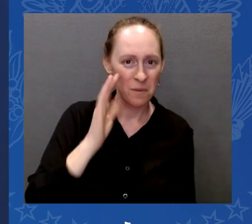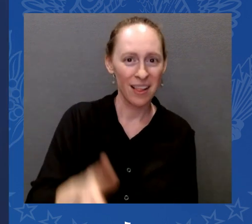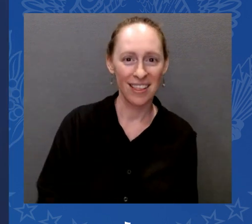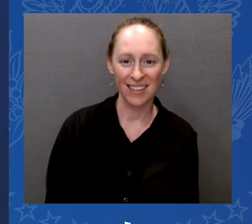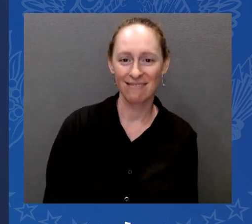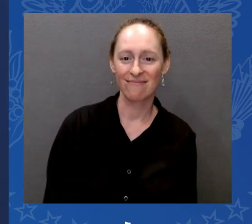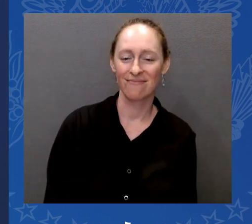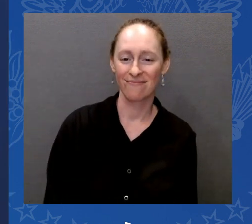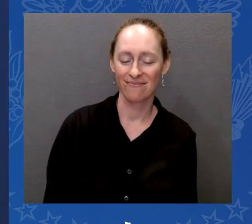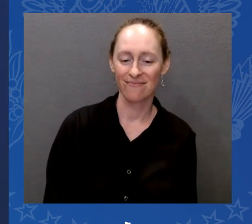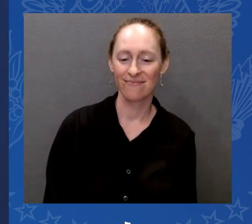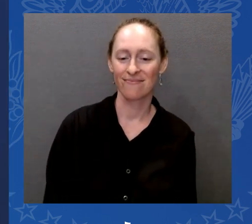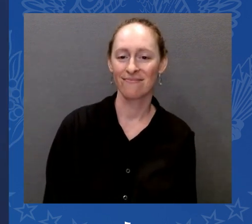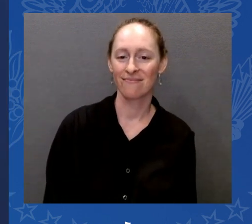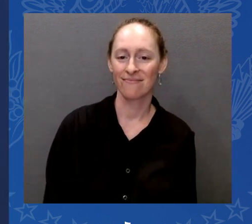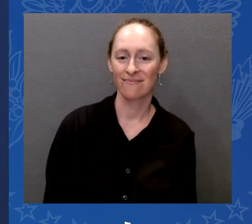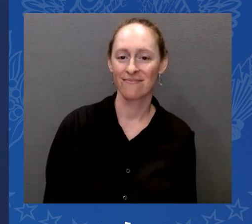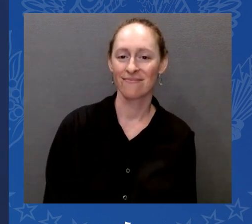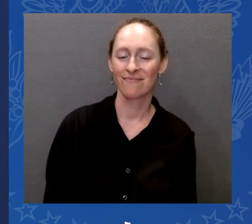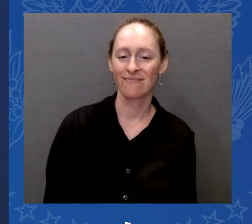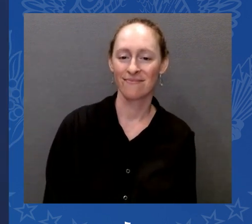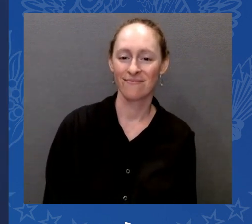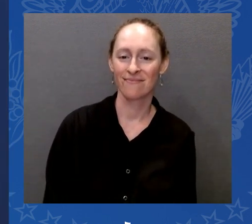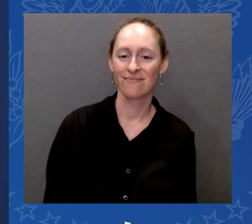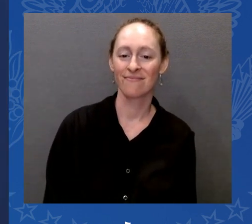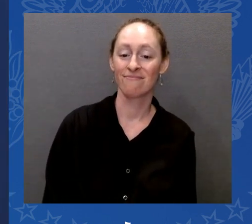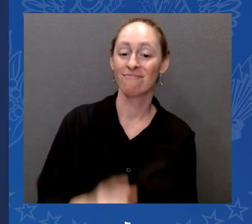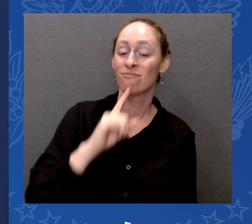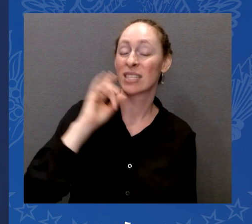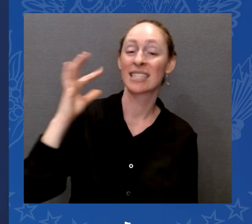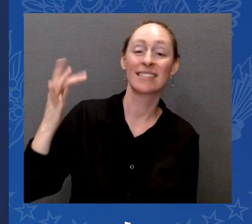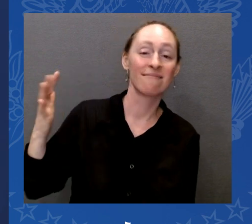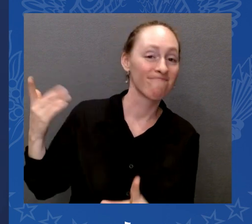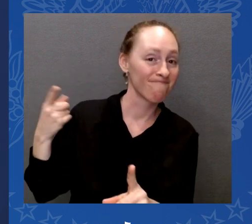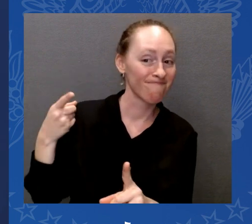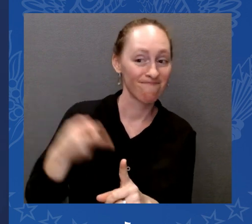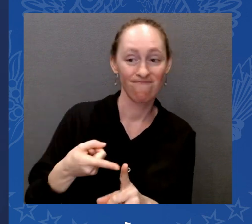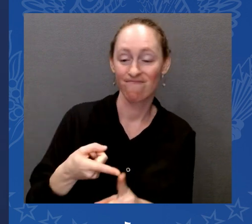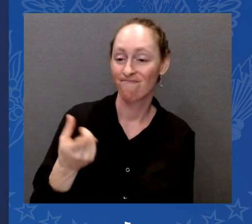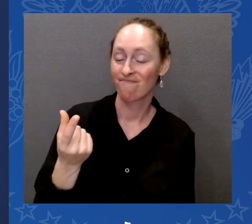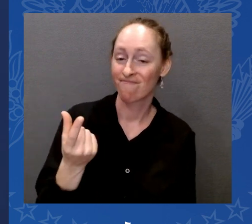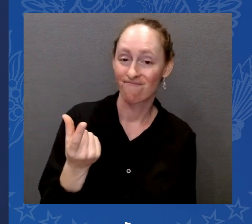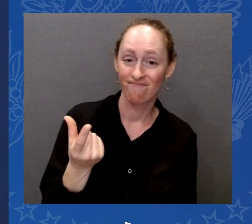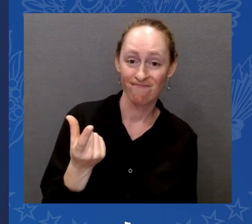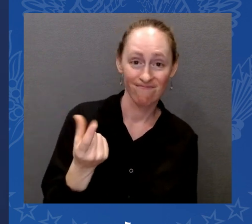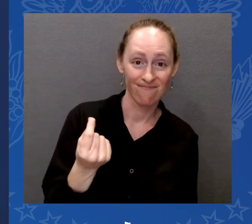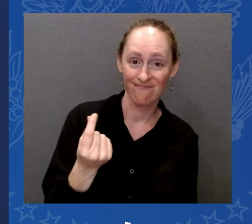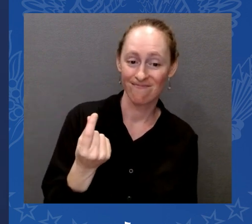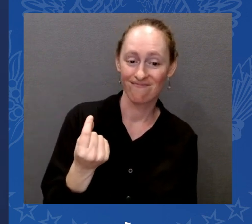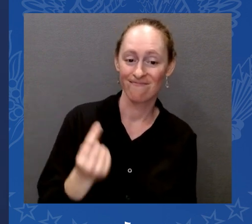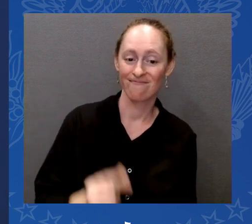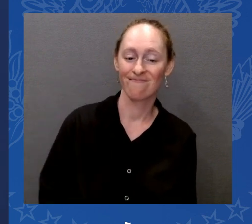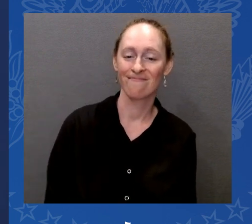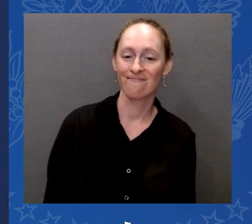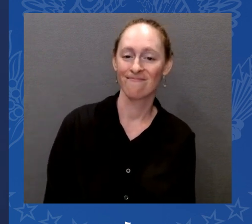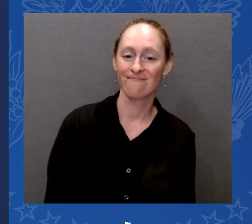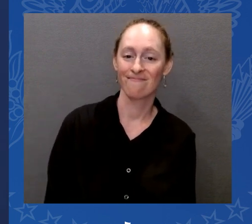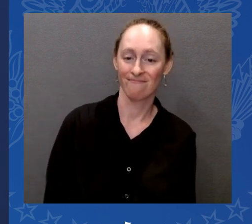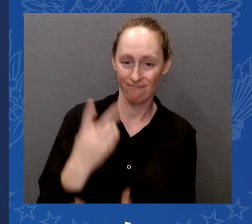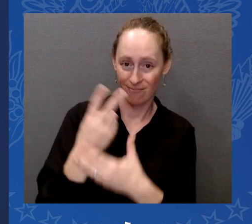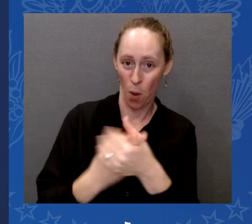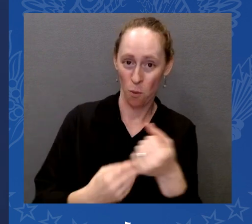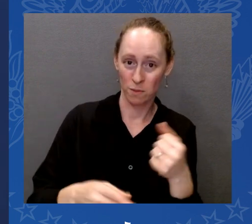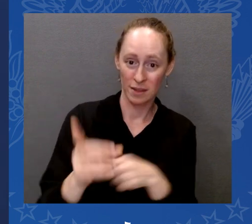And the bottom line is, as the President outlined, there's a real difference between the two parties, folks. This was a bipartisan bill. I